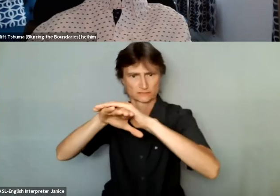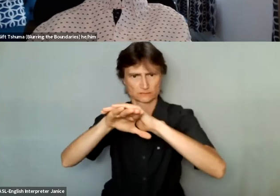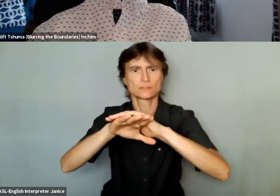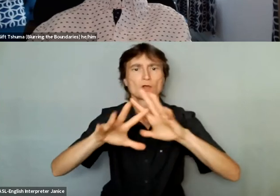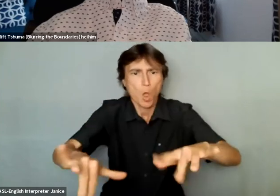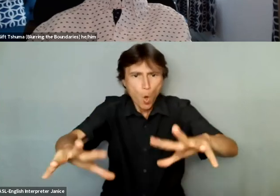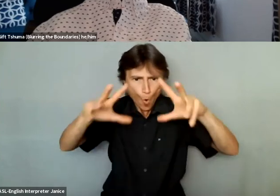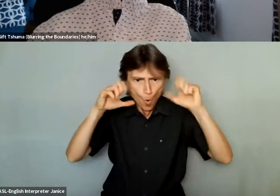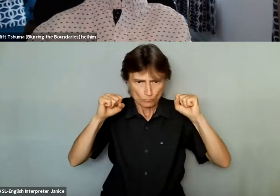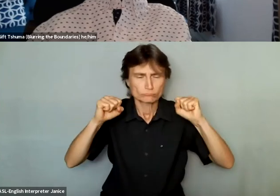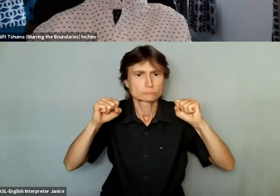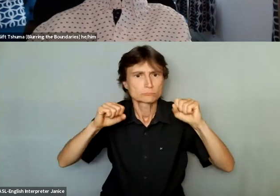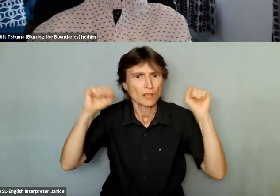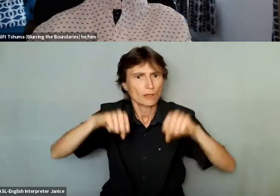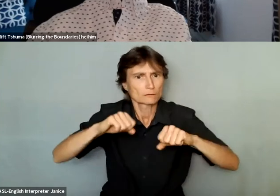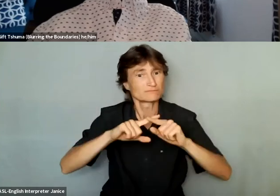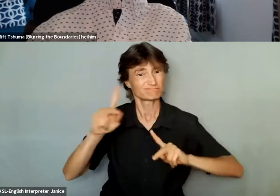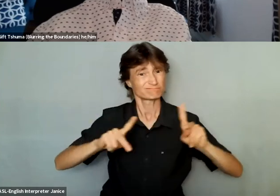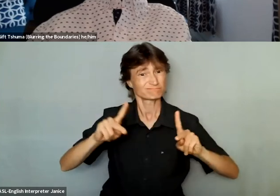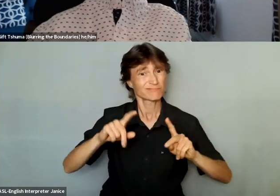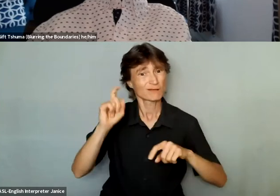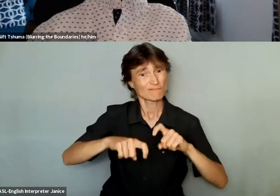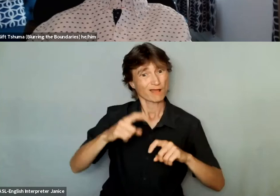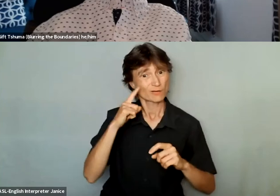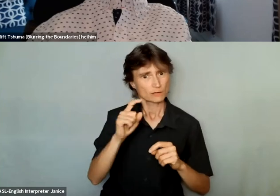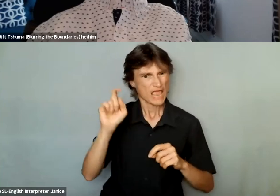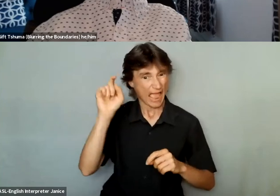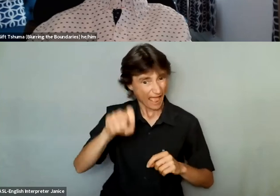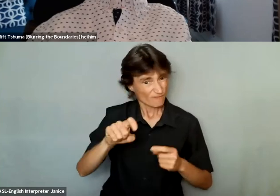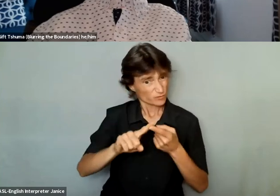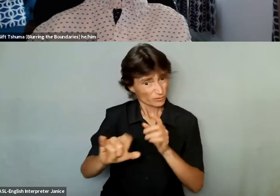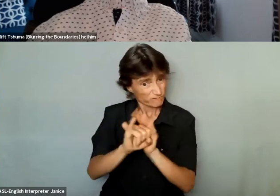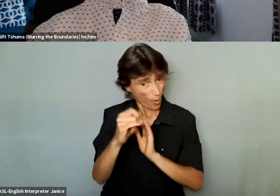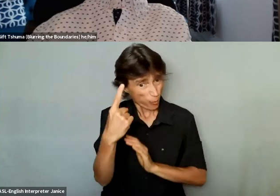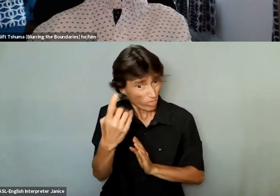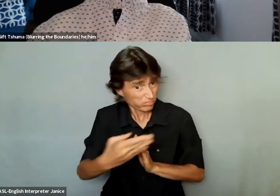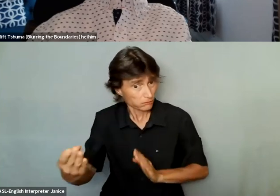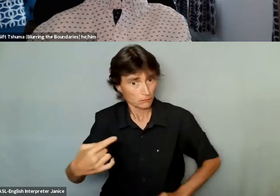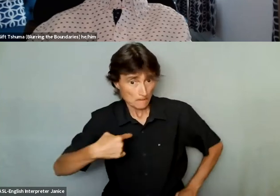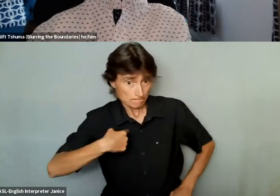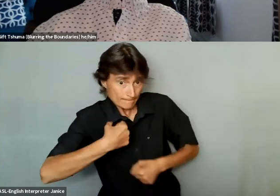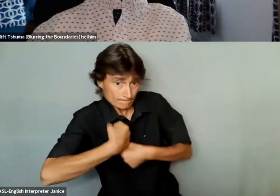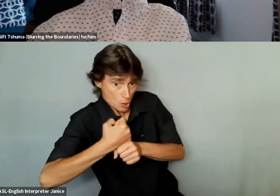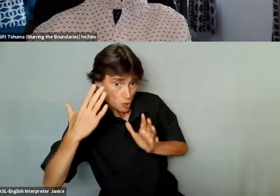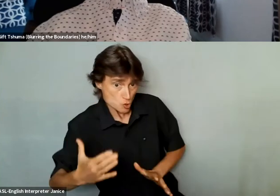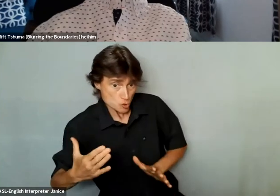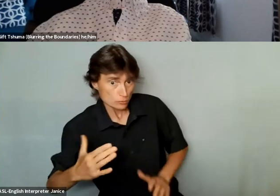people being able to identify as the makers or the technicians dictating whether others can access the situation that we kind of